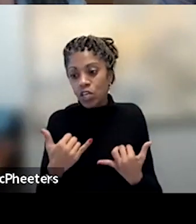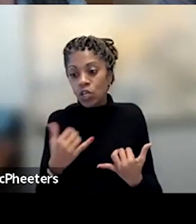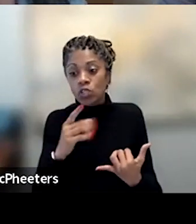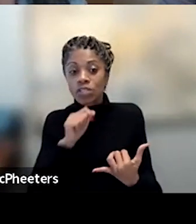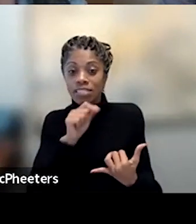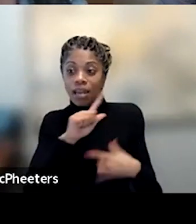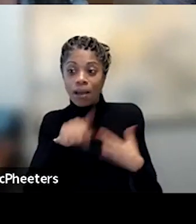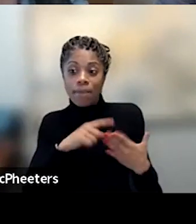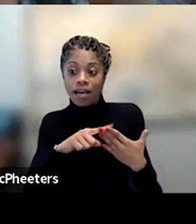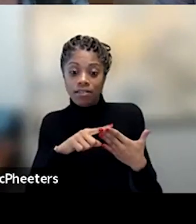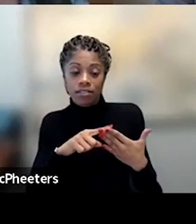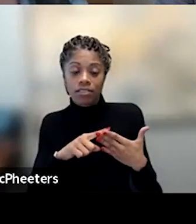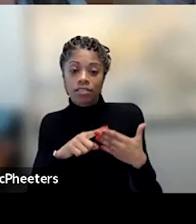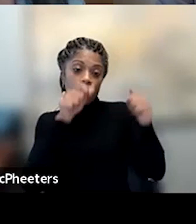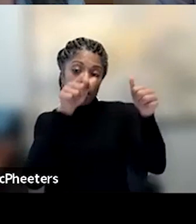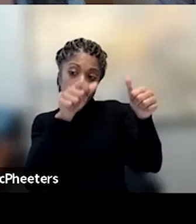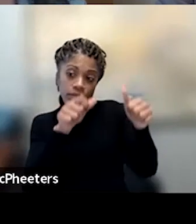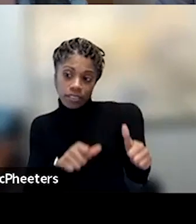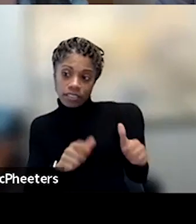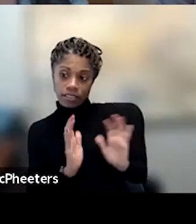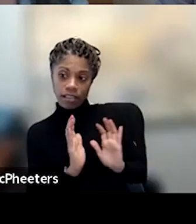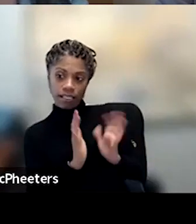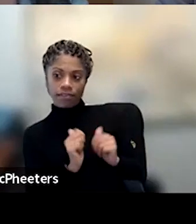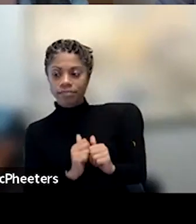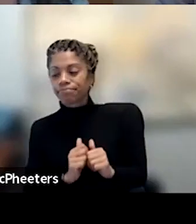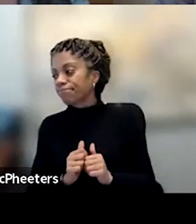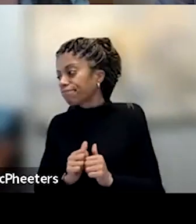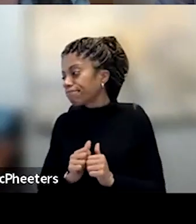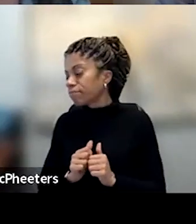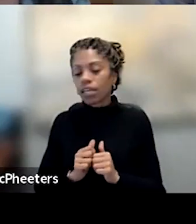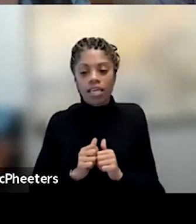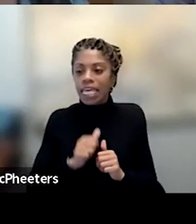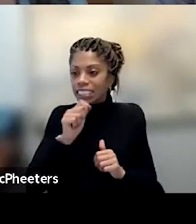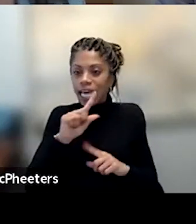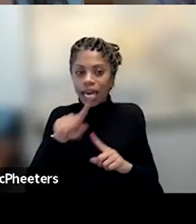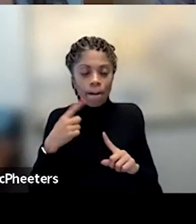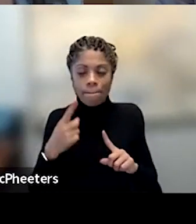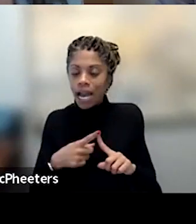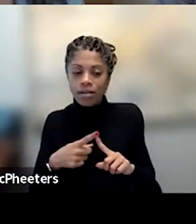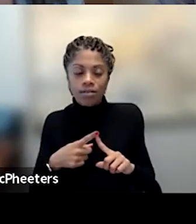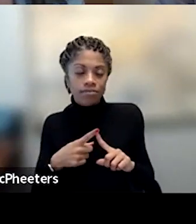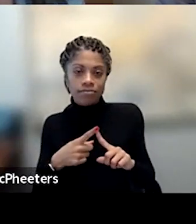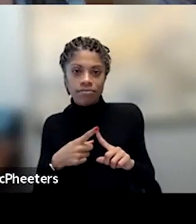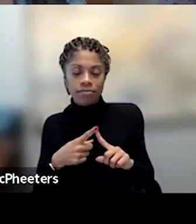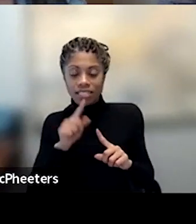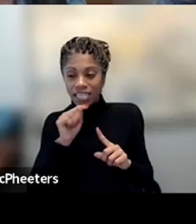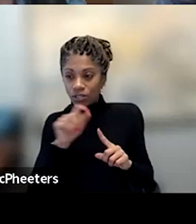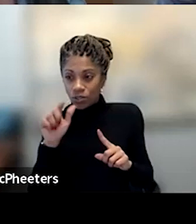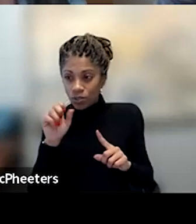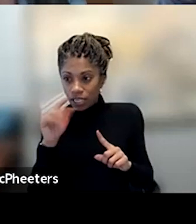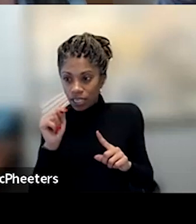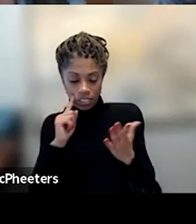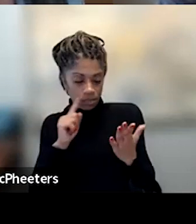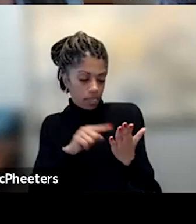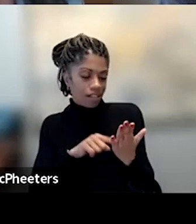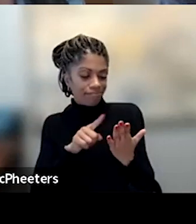your website just for the sake of doing it, not just taking a deep dive into the toolkit for the sake of doing it, but being really, really serious and intentional